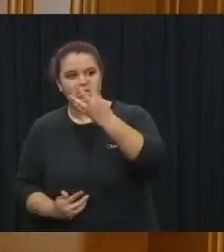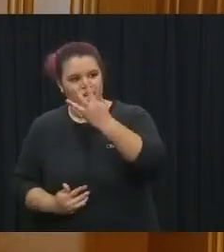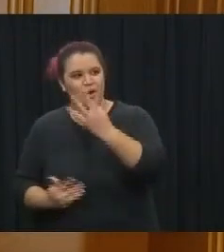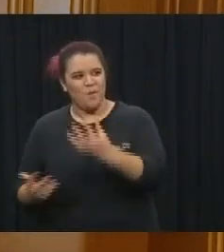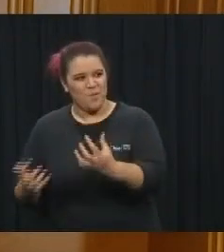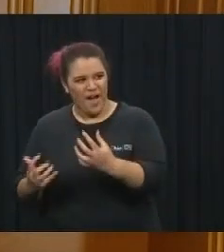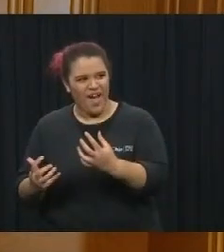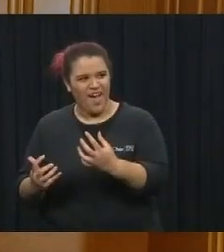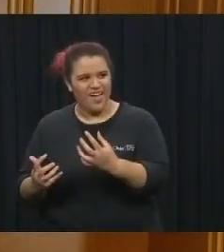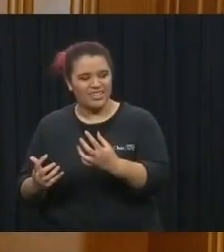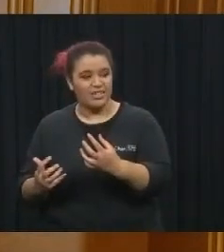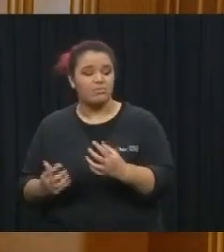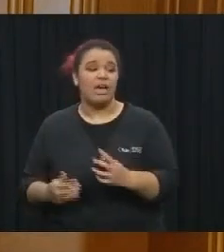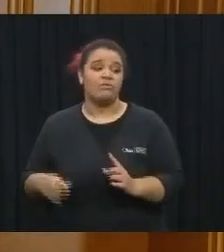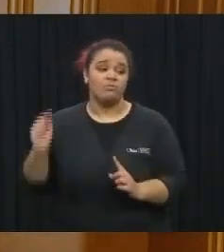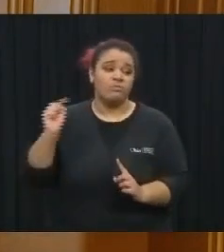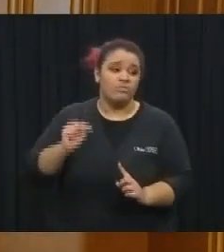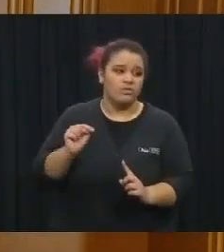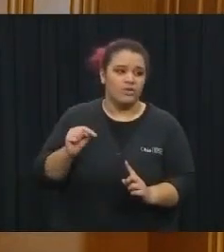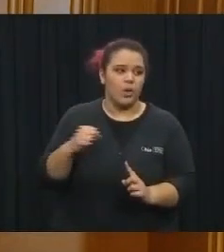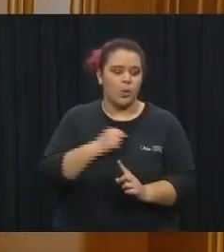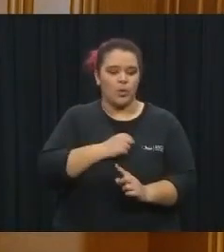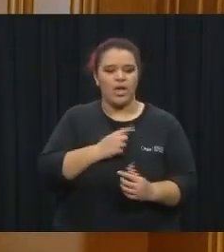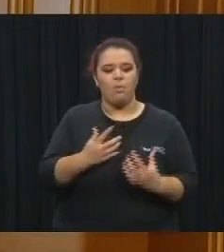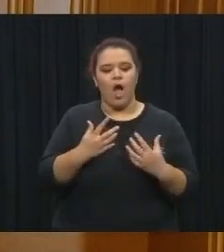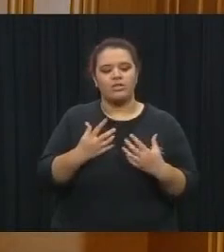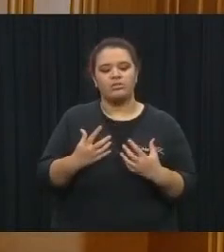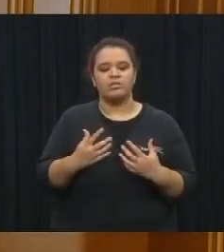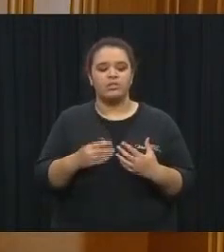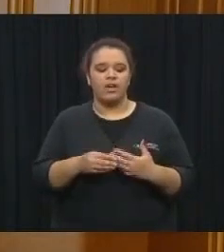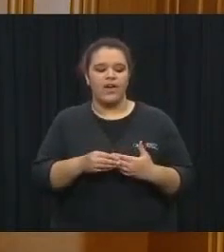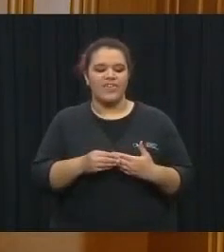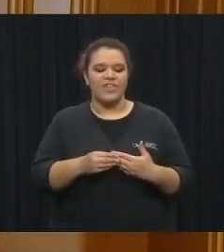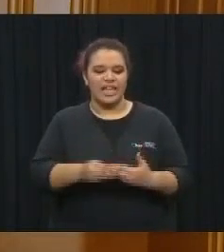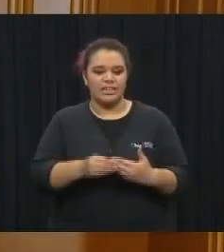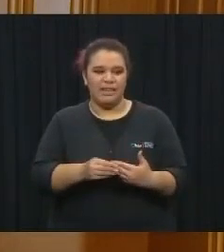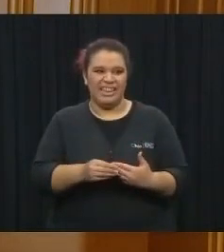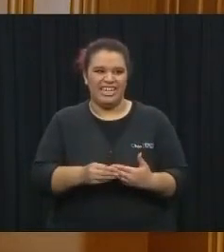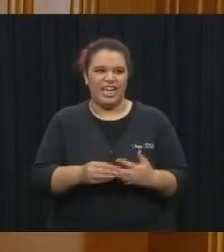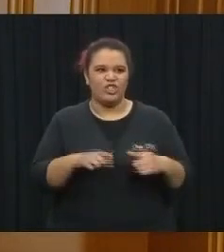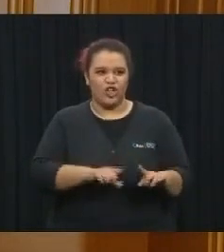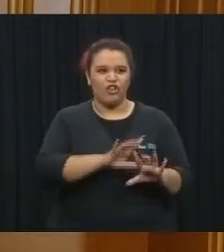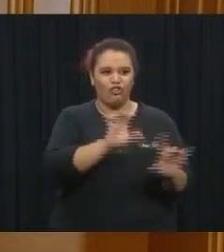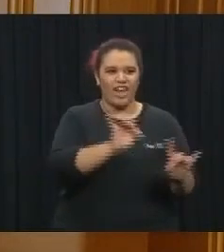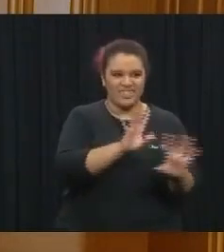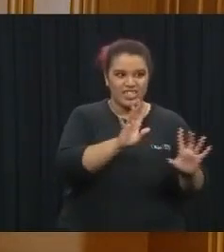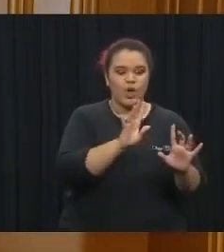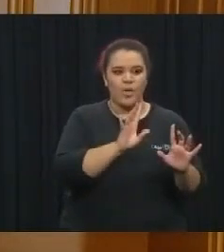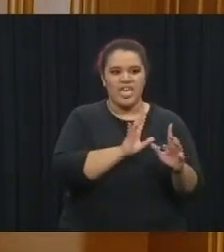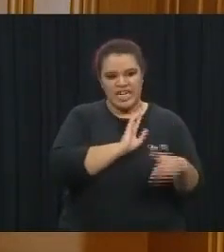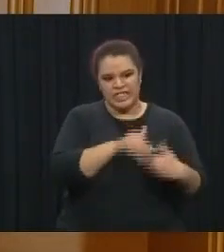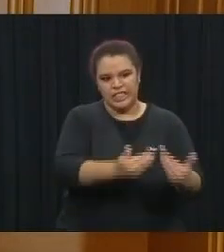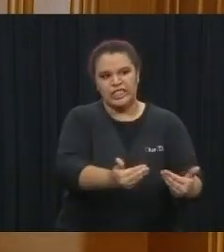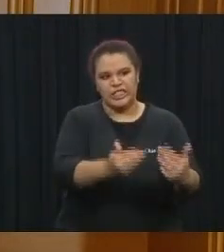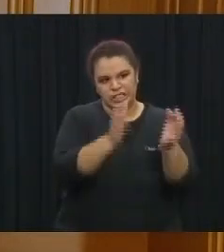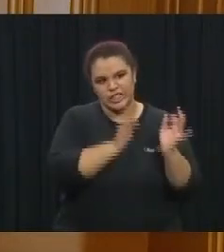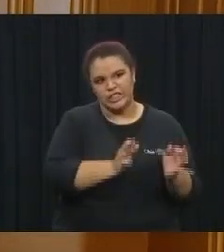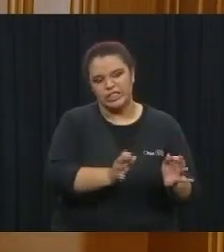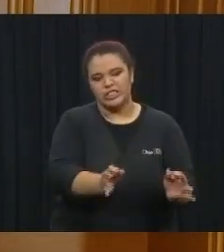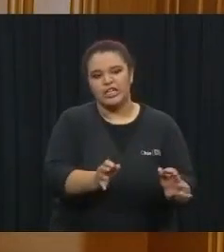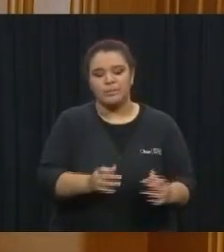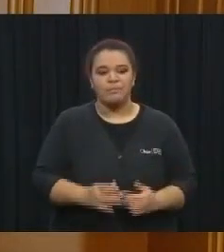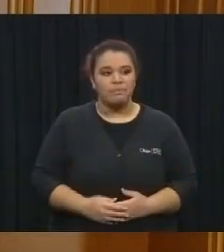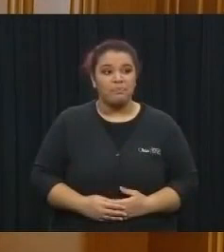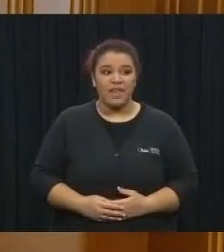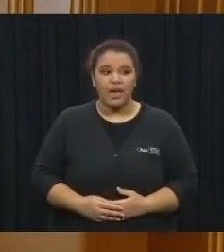to giving us the flexibility that we need to deal with the crisis, and we've had discussions with the leadership in